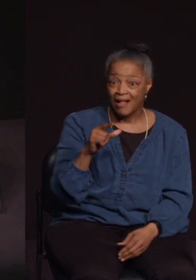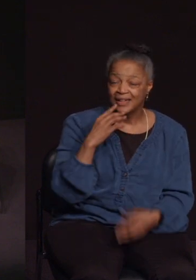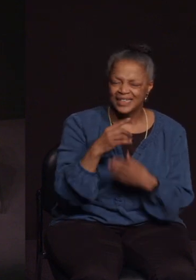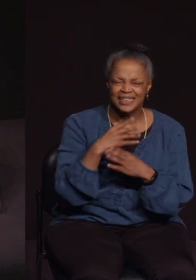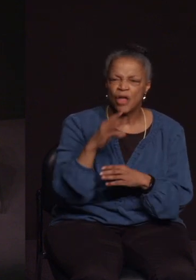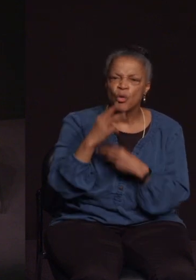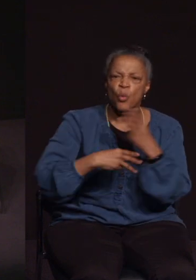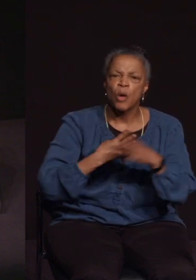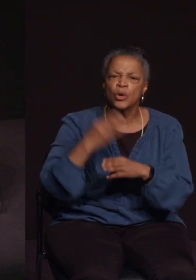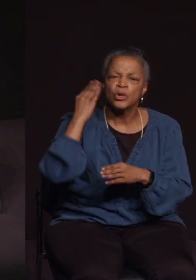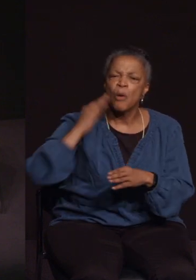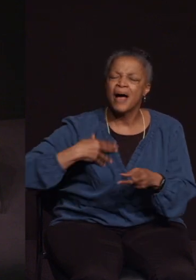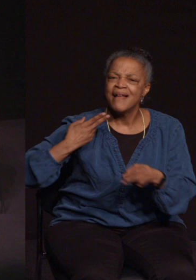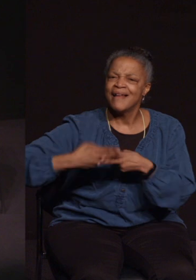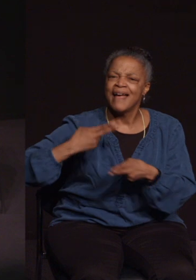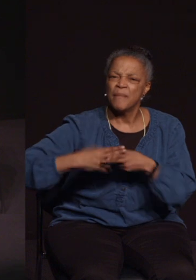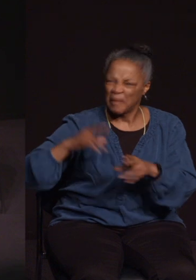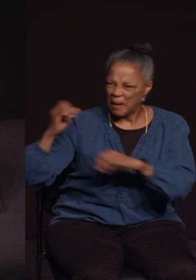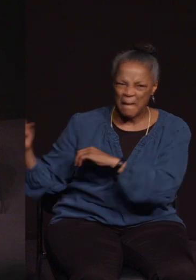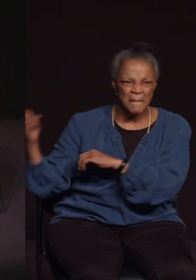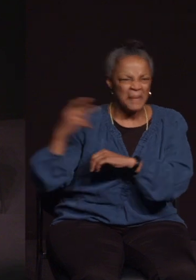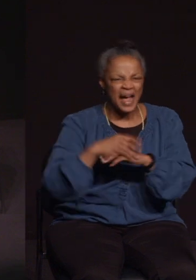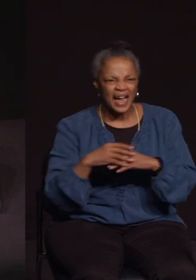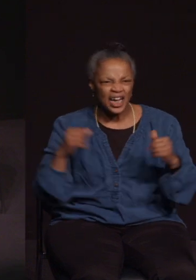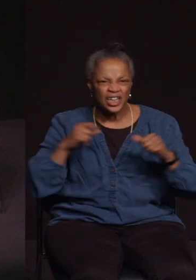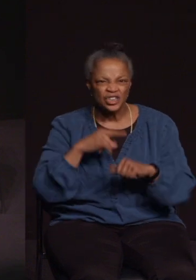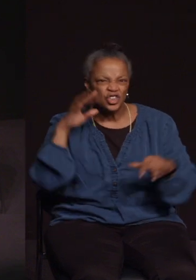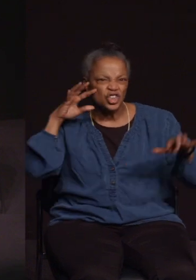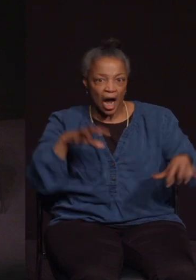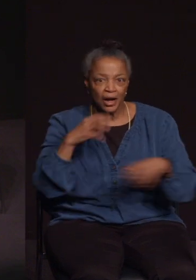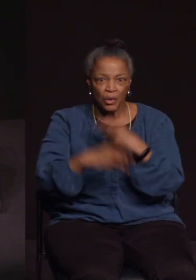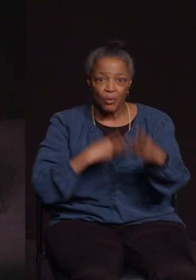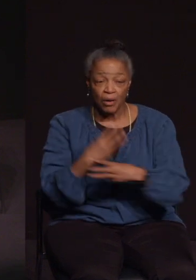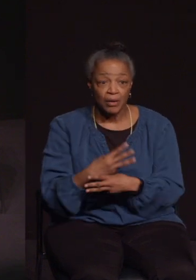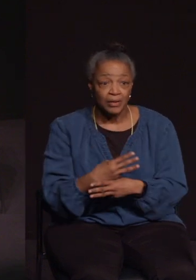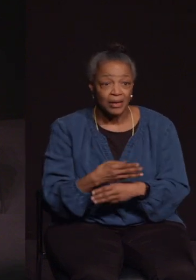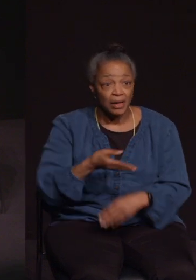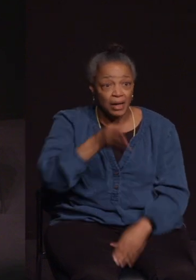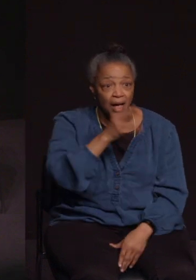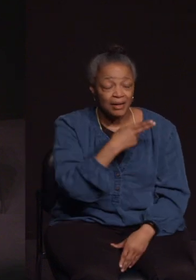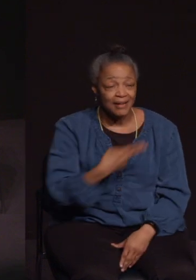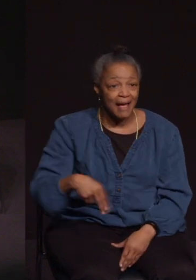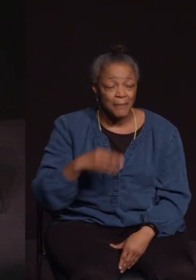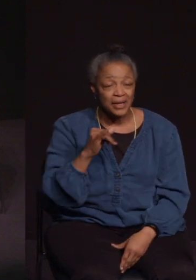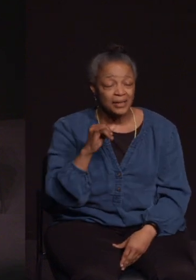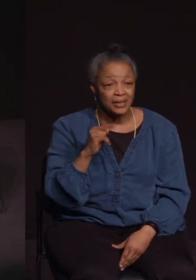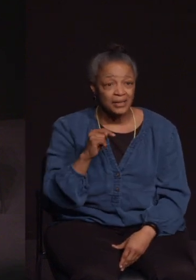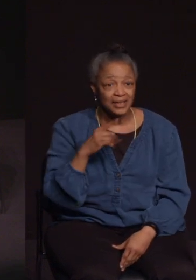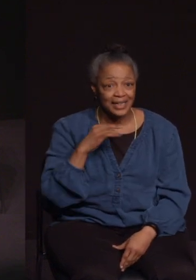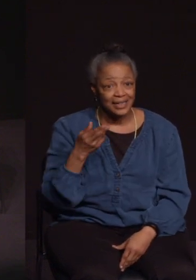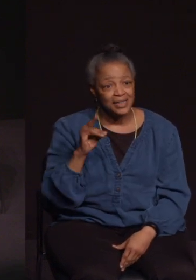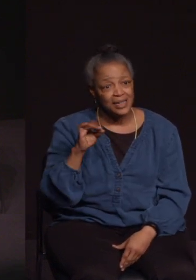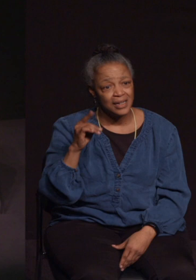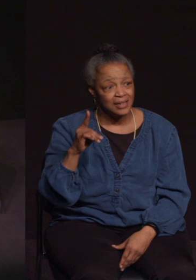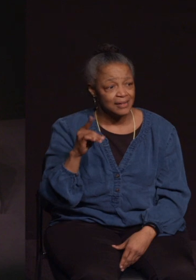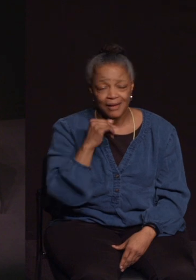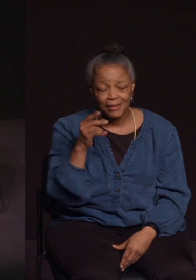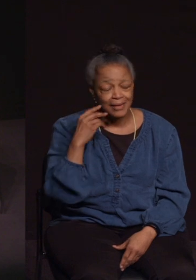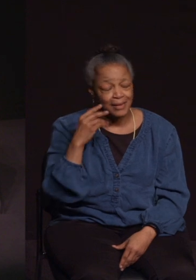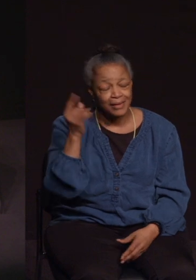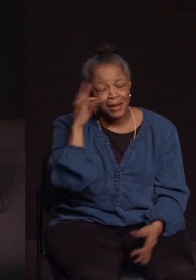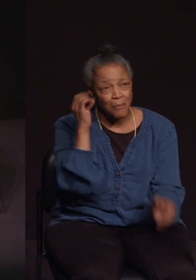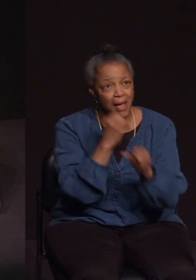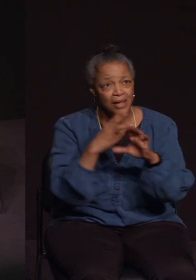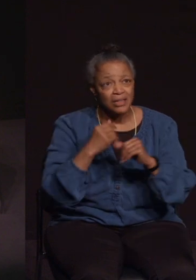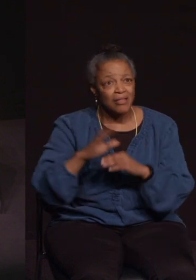and he was going to come back and shake the world. And goddamn it, he did it. He did it in a way that I didn't even